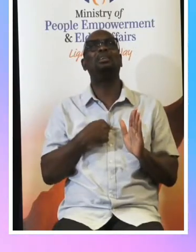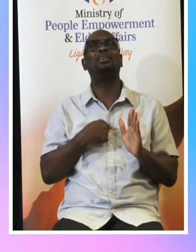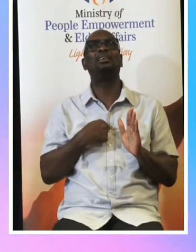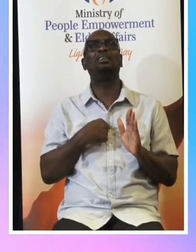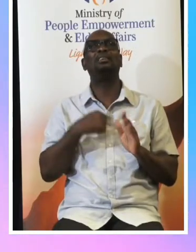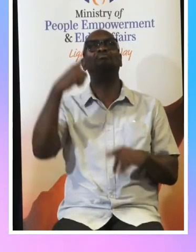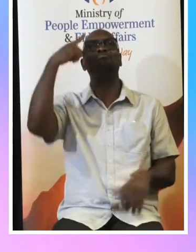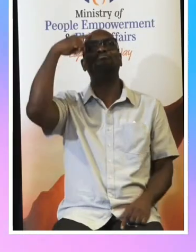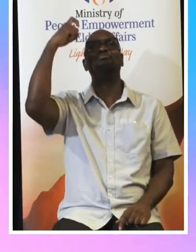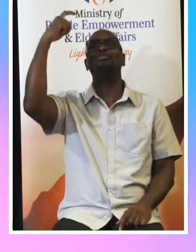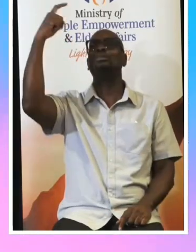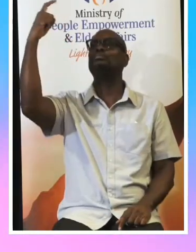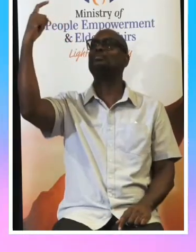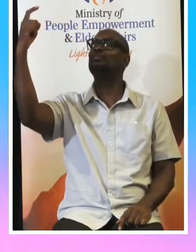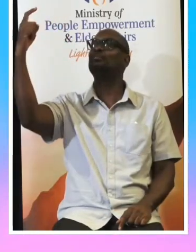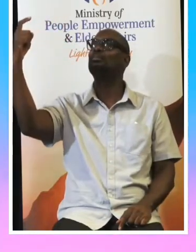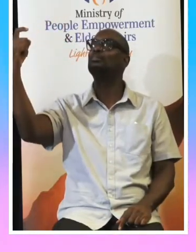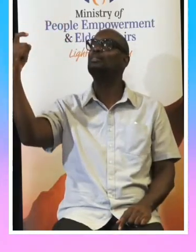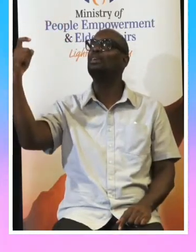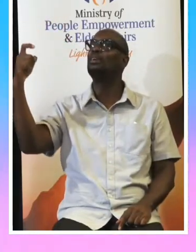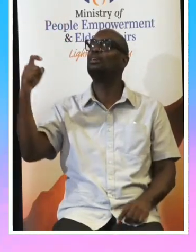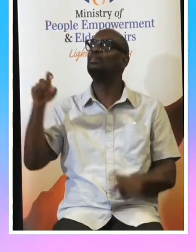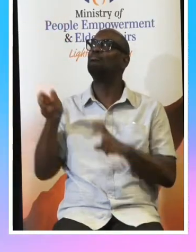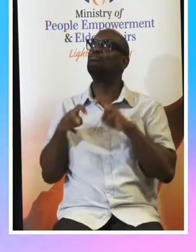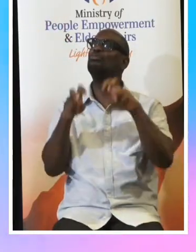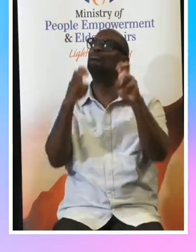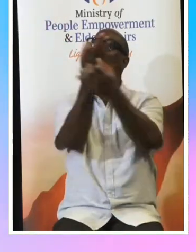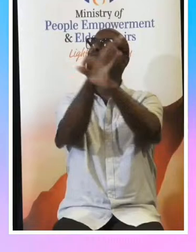expanse of the pasture that